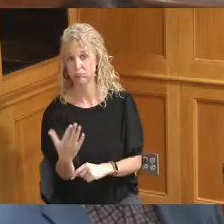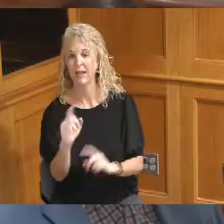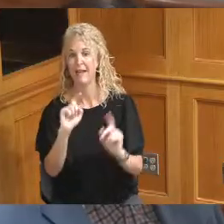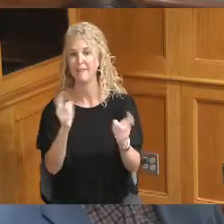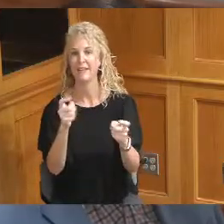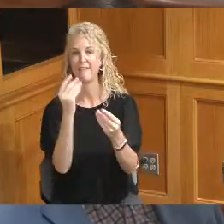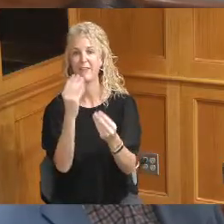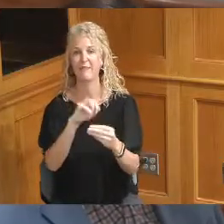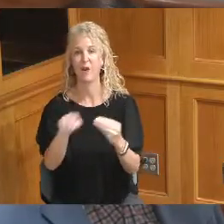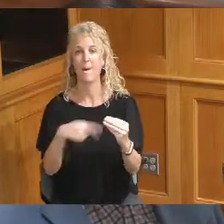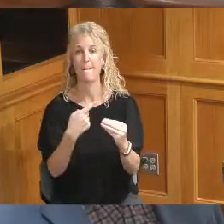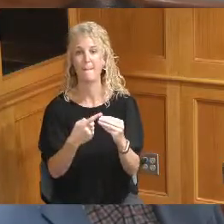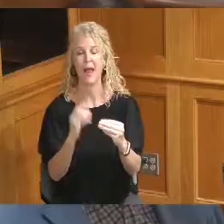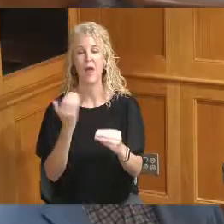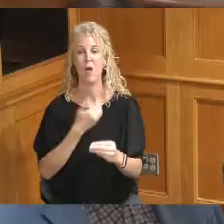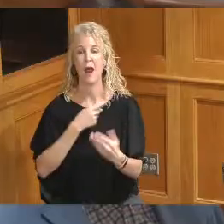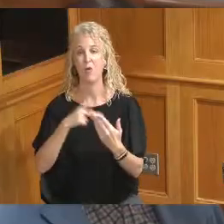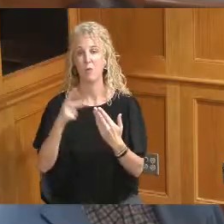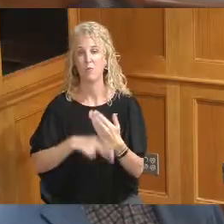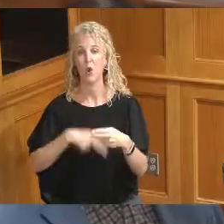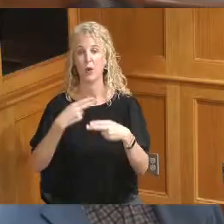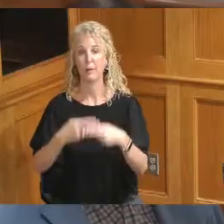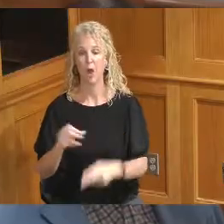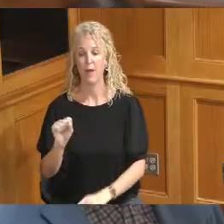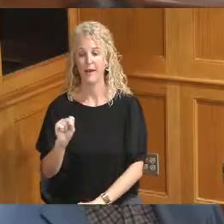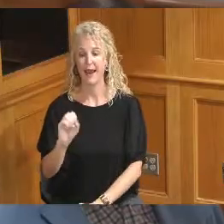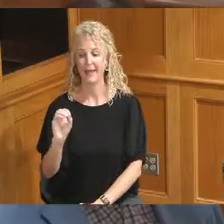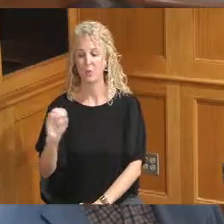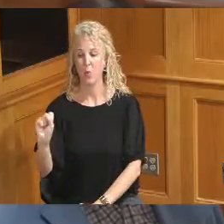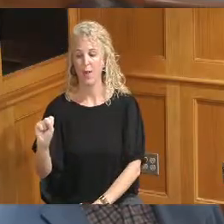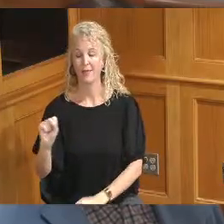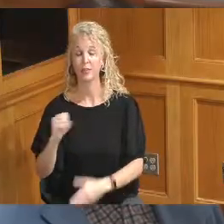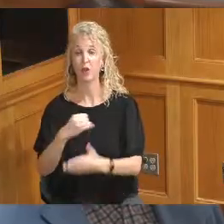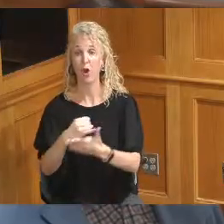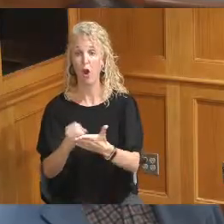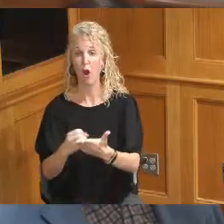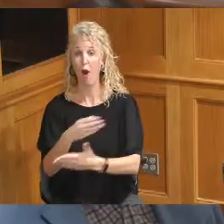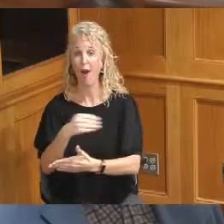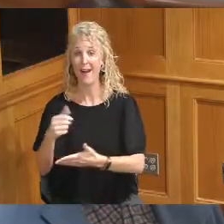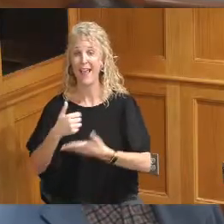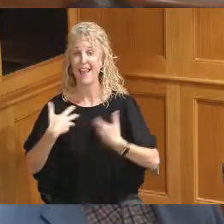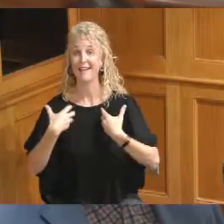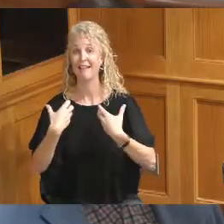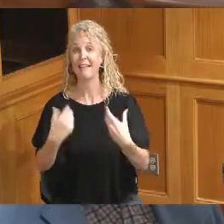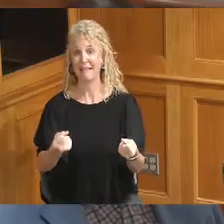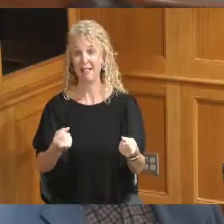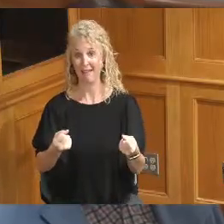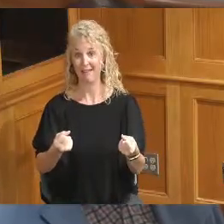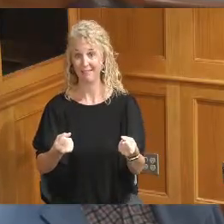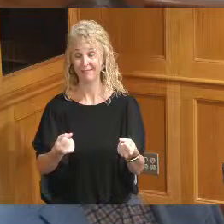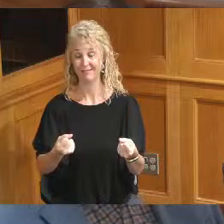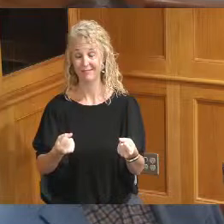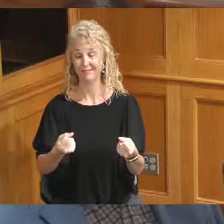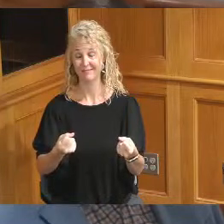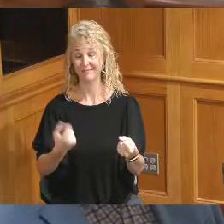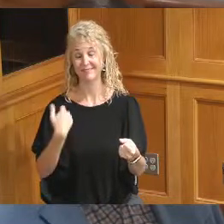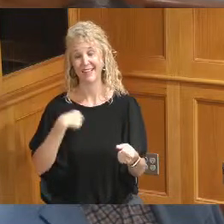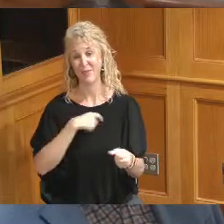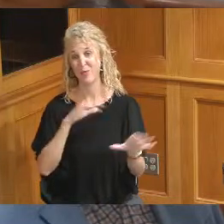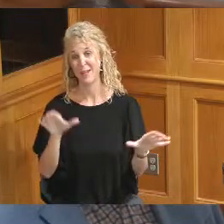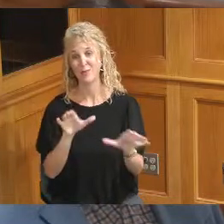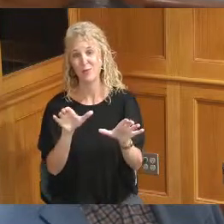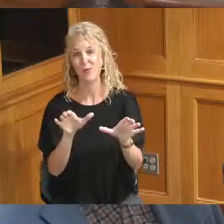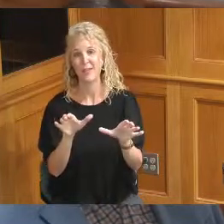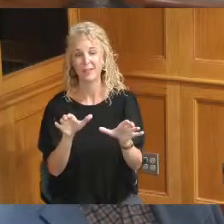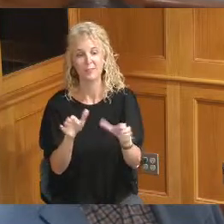information about our SOS Empowerment Arts and Healing that is funded by Arts Wave and others. We are doing what we can